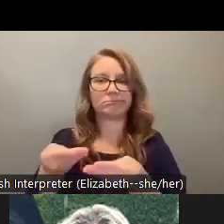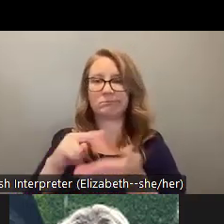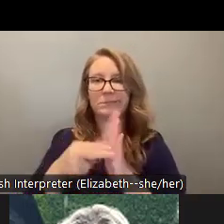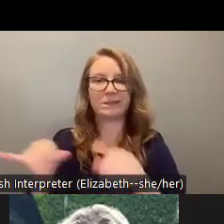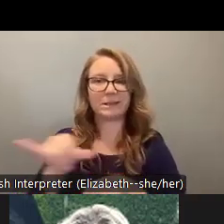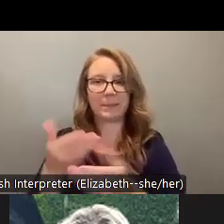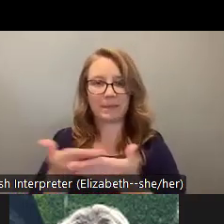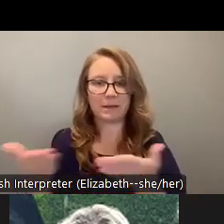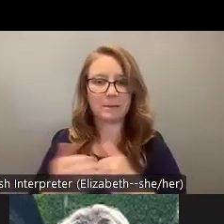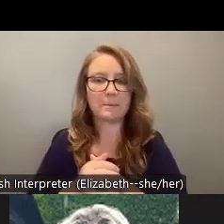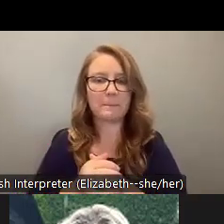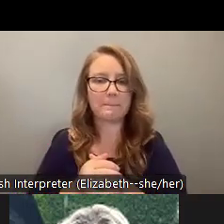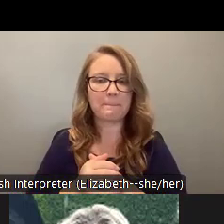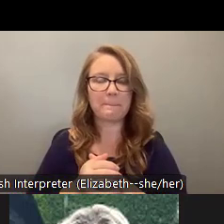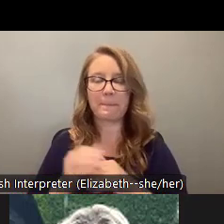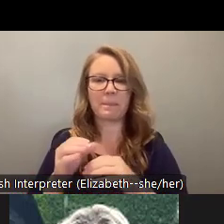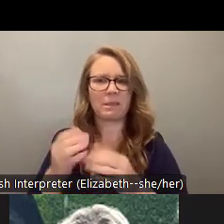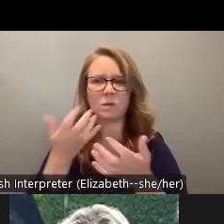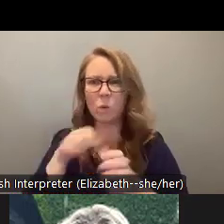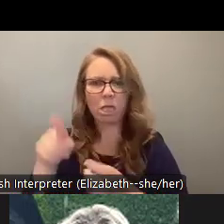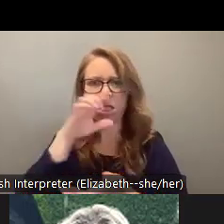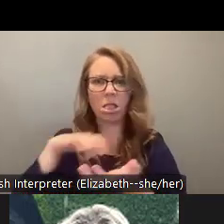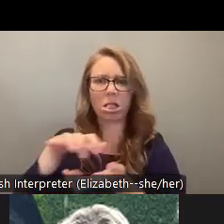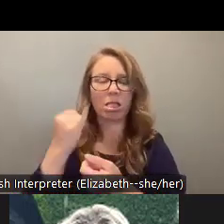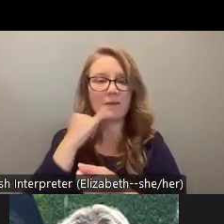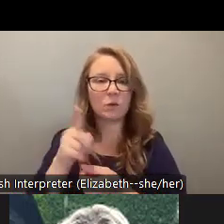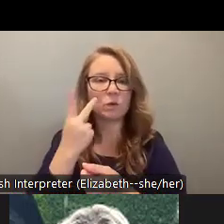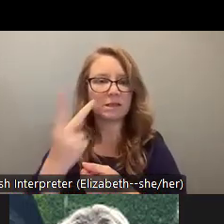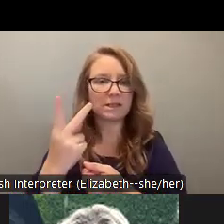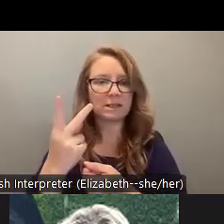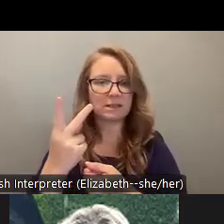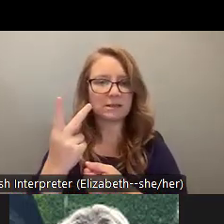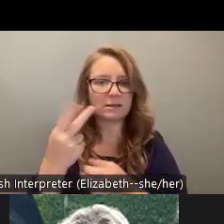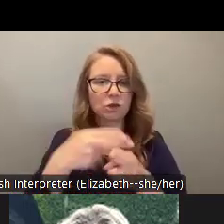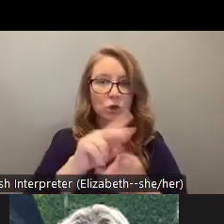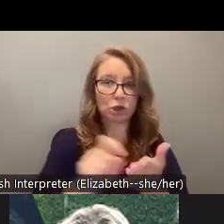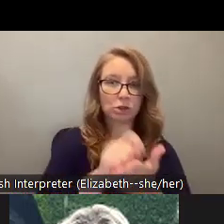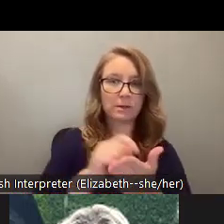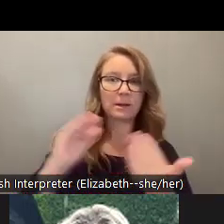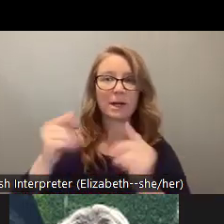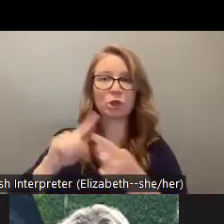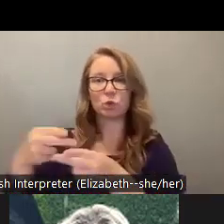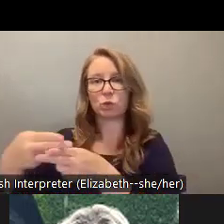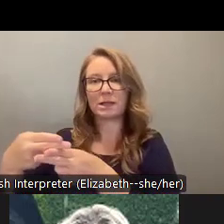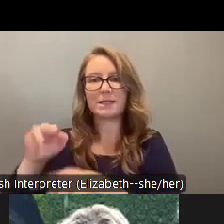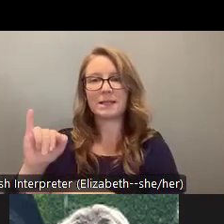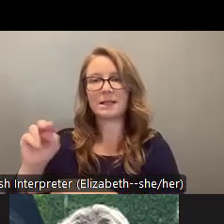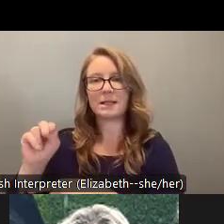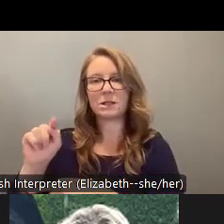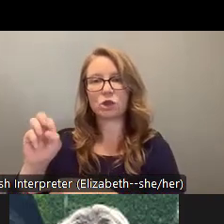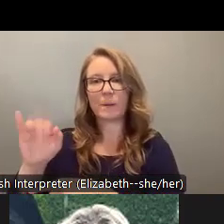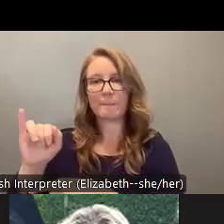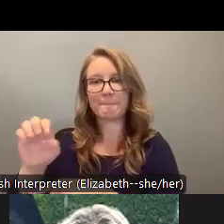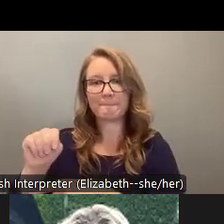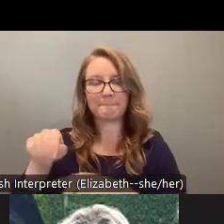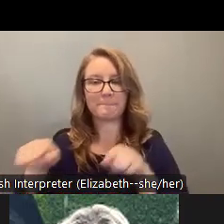So just so there's no confusion, if you guys were to see, short-term versus interim, those two things are the same as far as